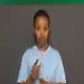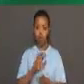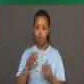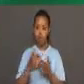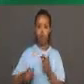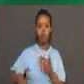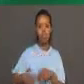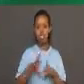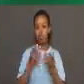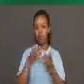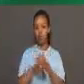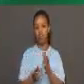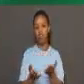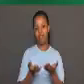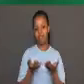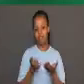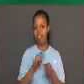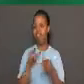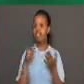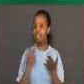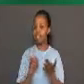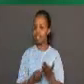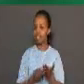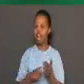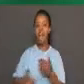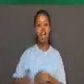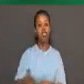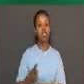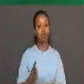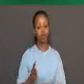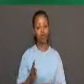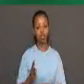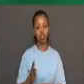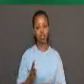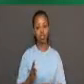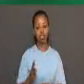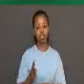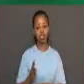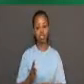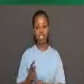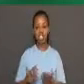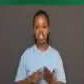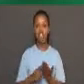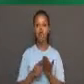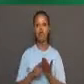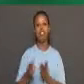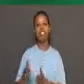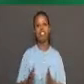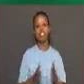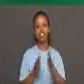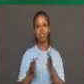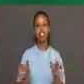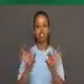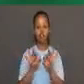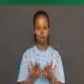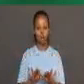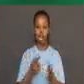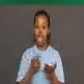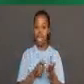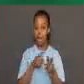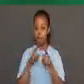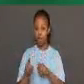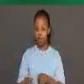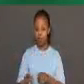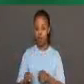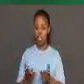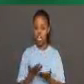plant. Therefore, plants need a transport system to move the